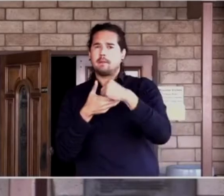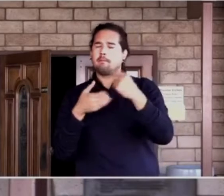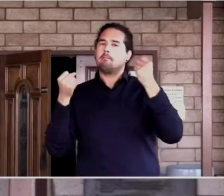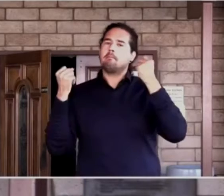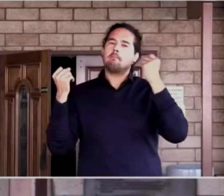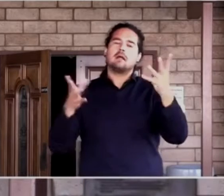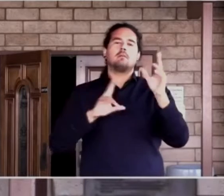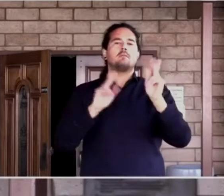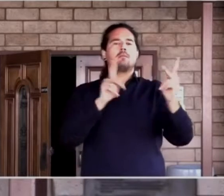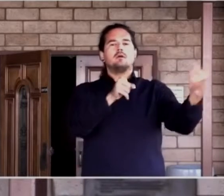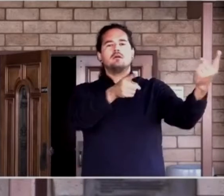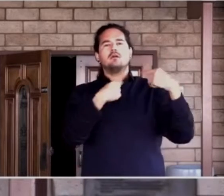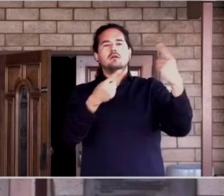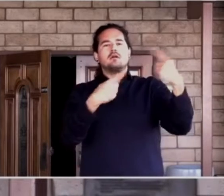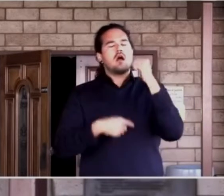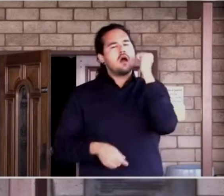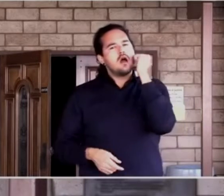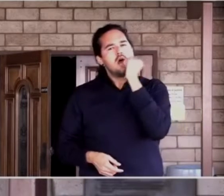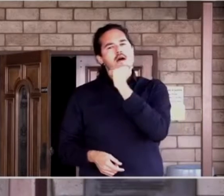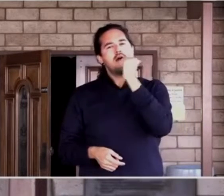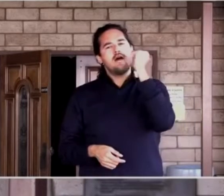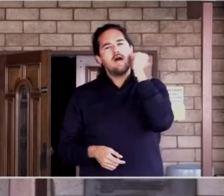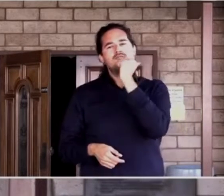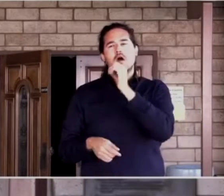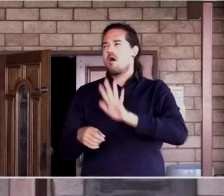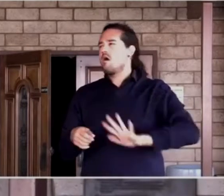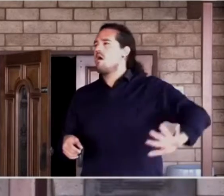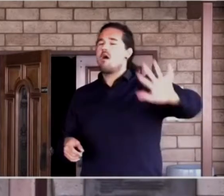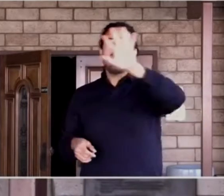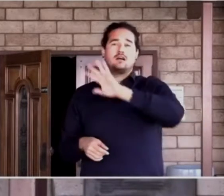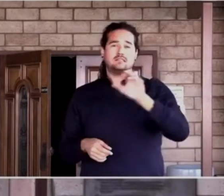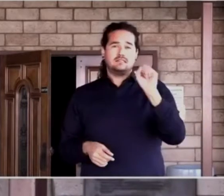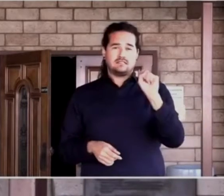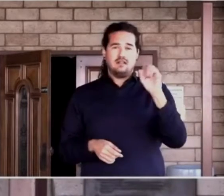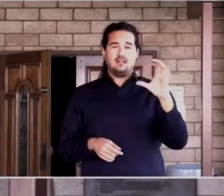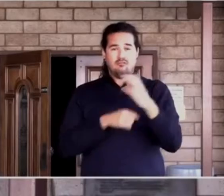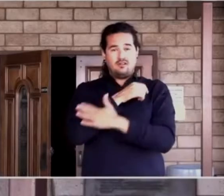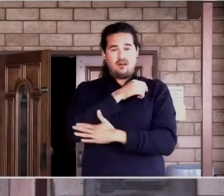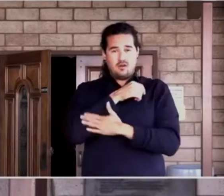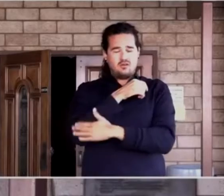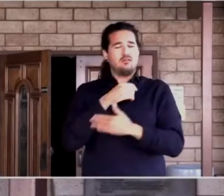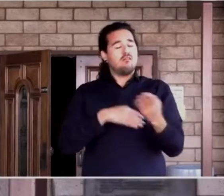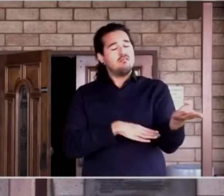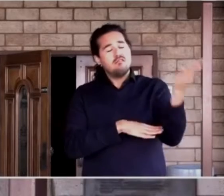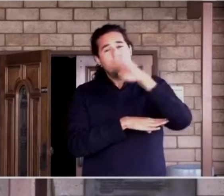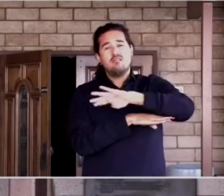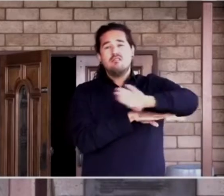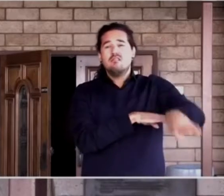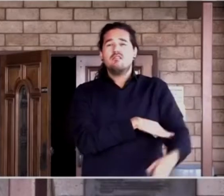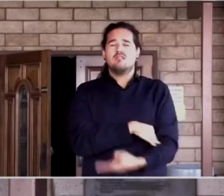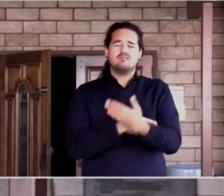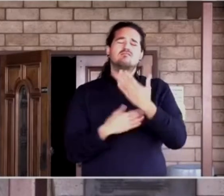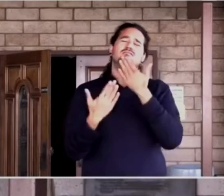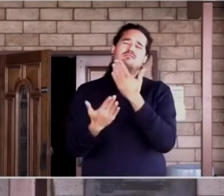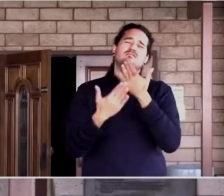day. For additional information about how to make an appointment, you can visit our website,